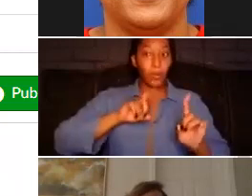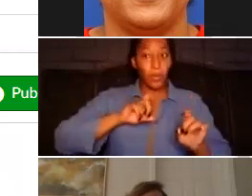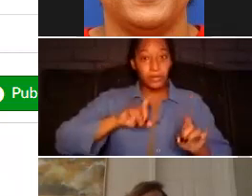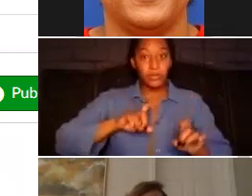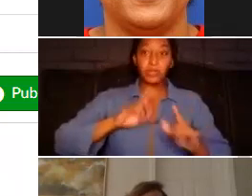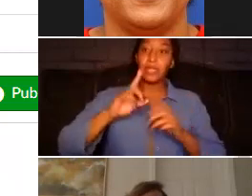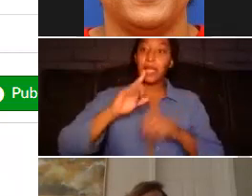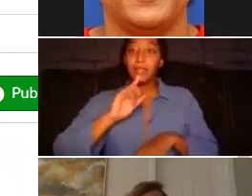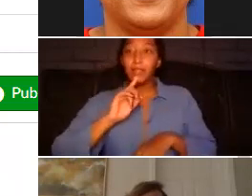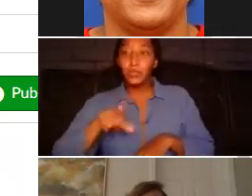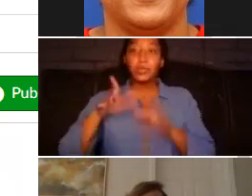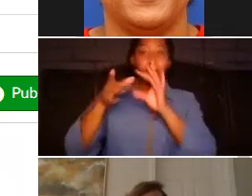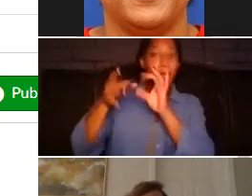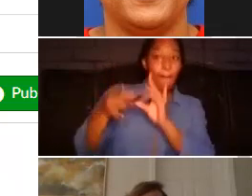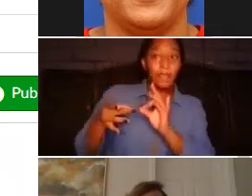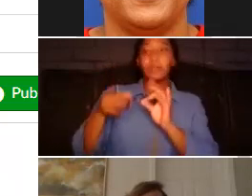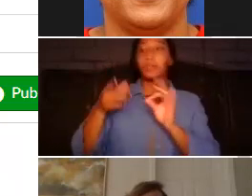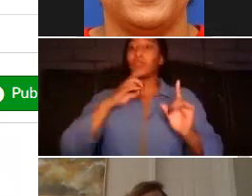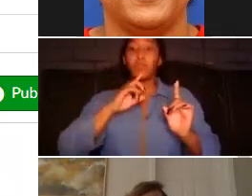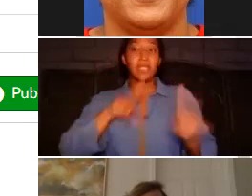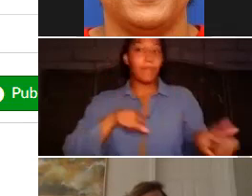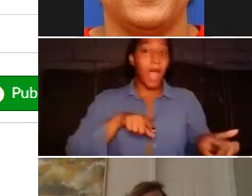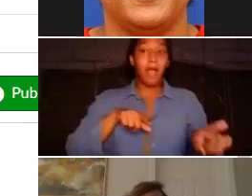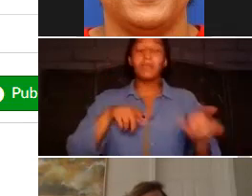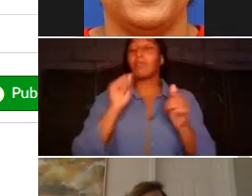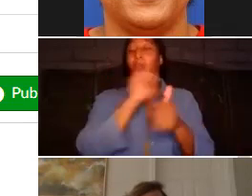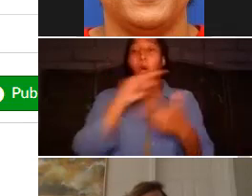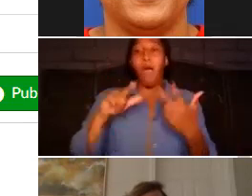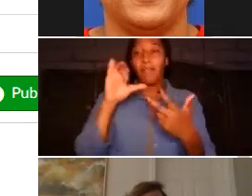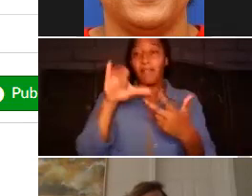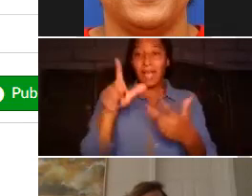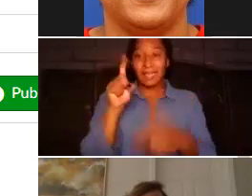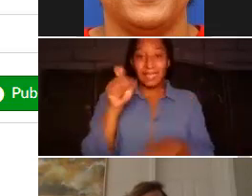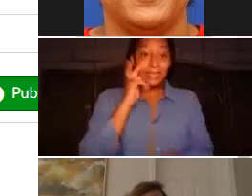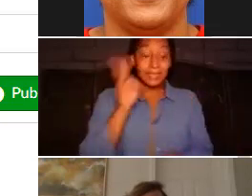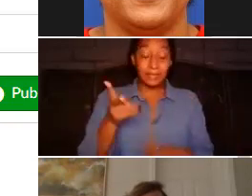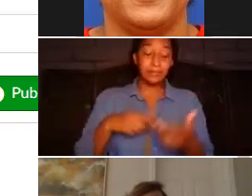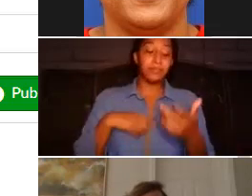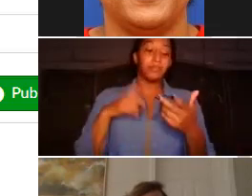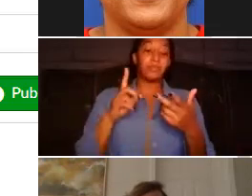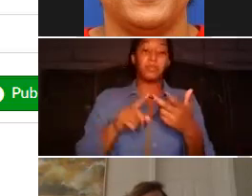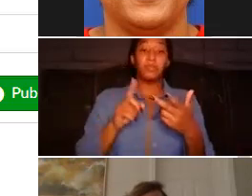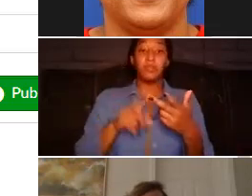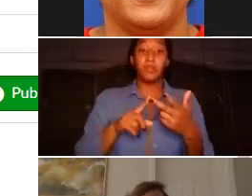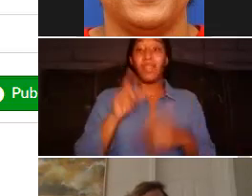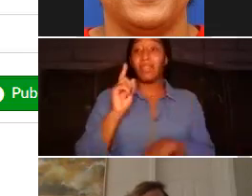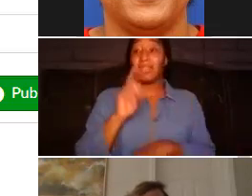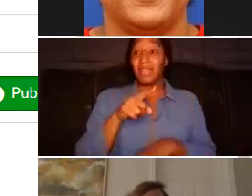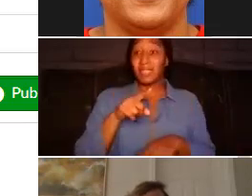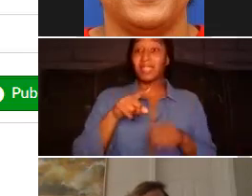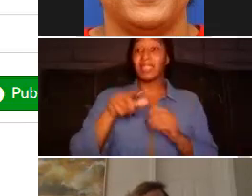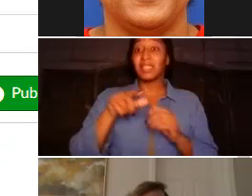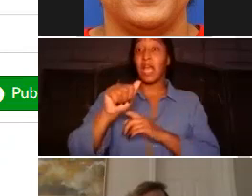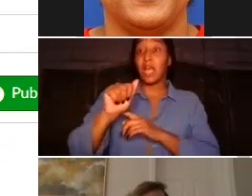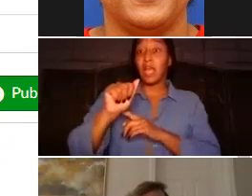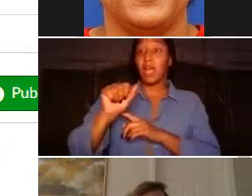the astronomy overview is something that you deal with on your own. I don't actually cover it, okay? You can ask any questions